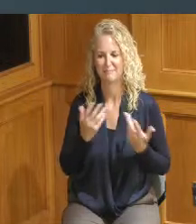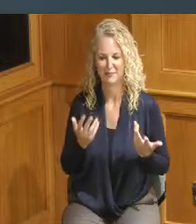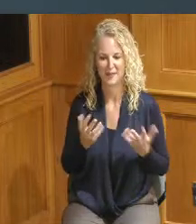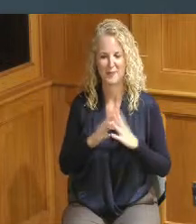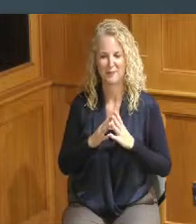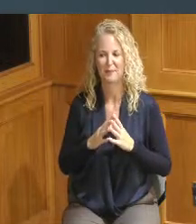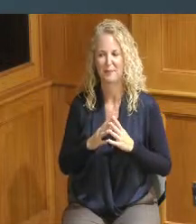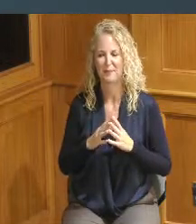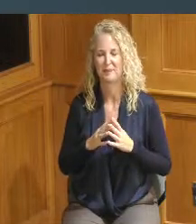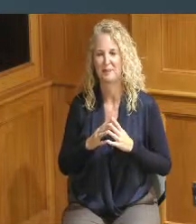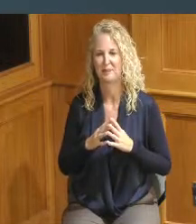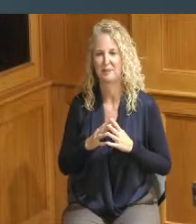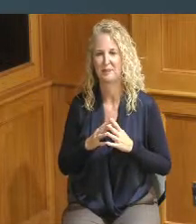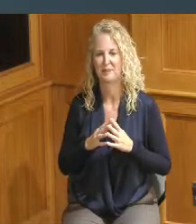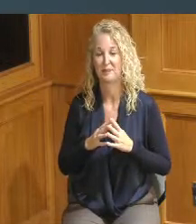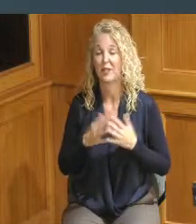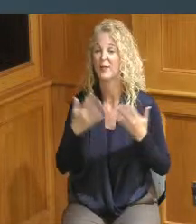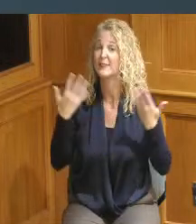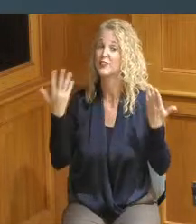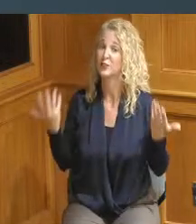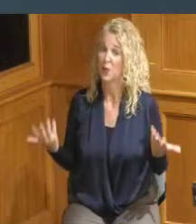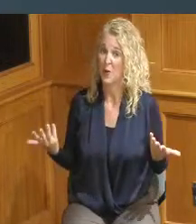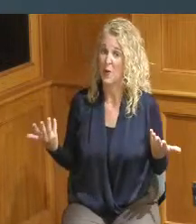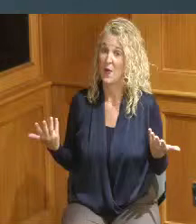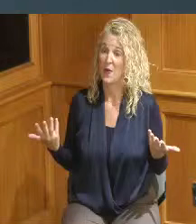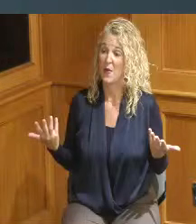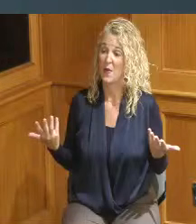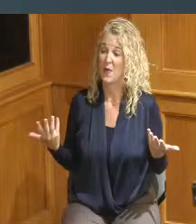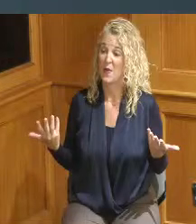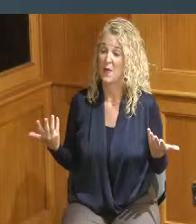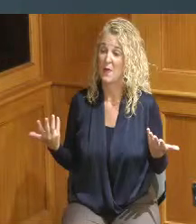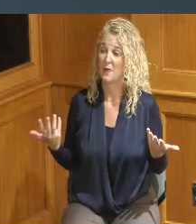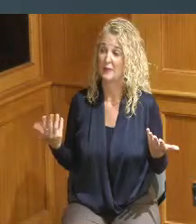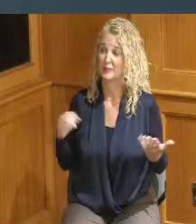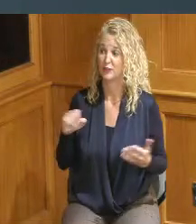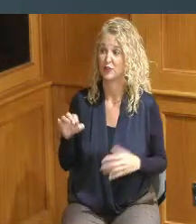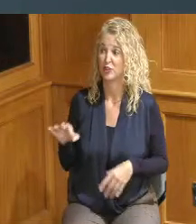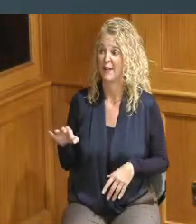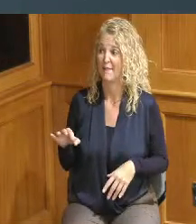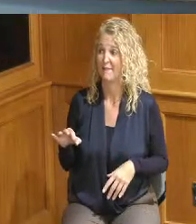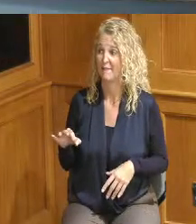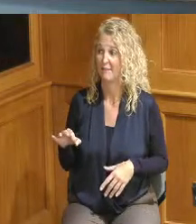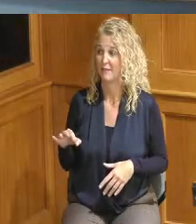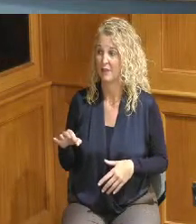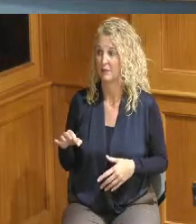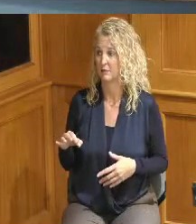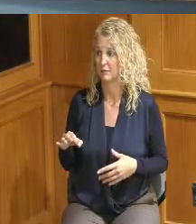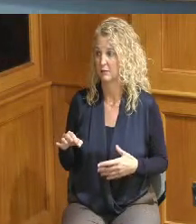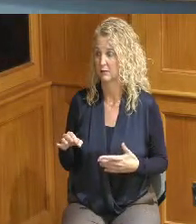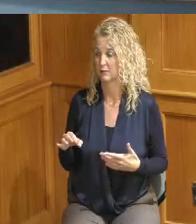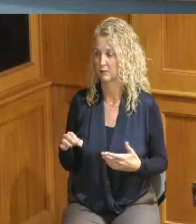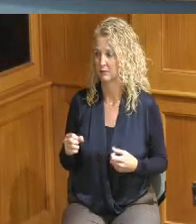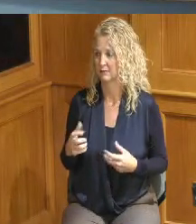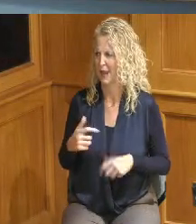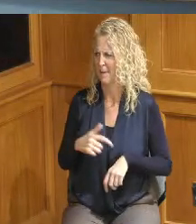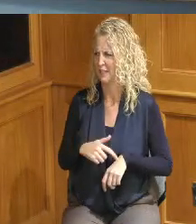in the last week. So with that, Mr. Ludo, I'll open it up to you. No real